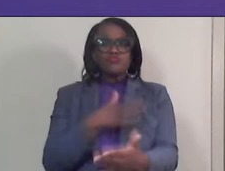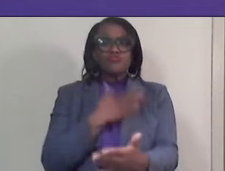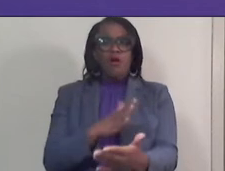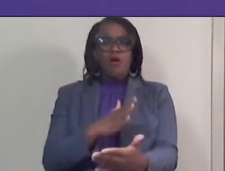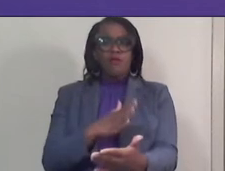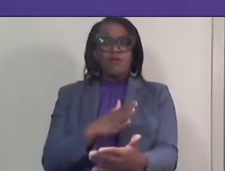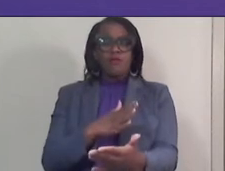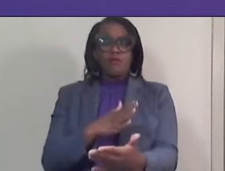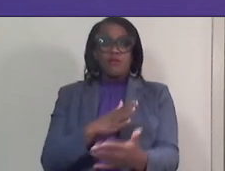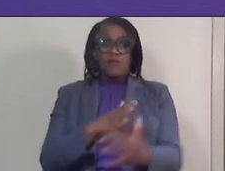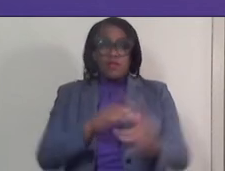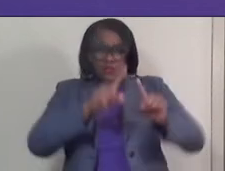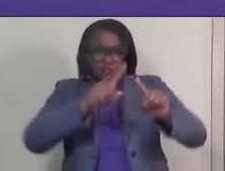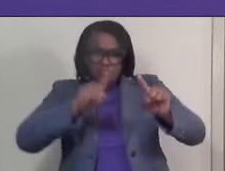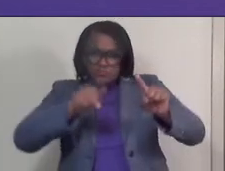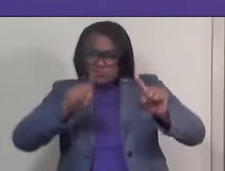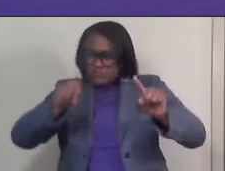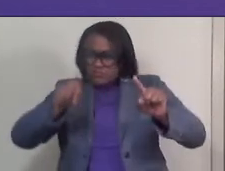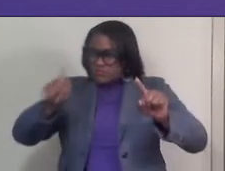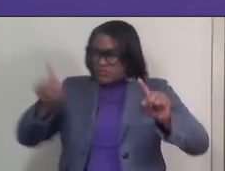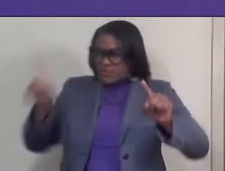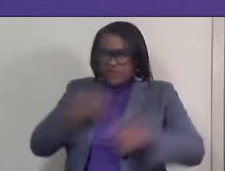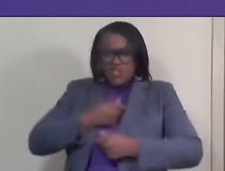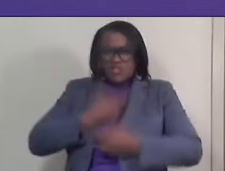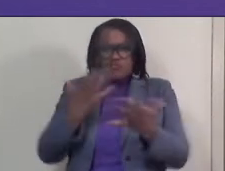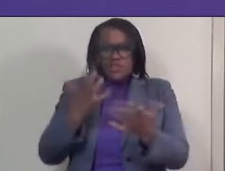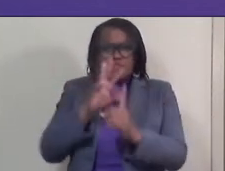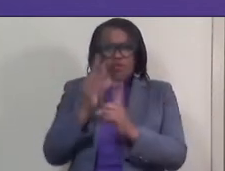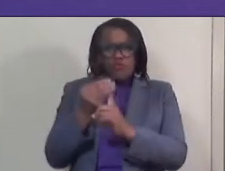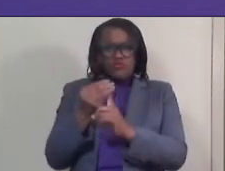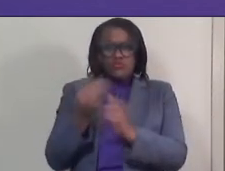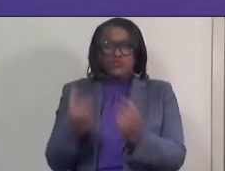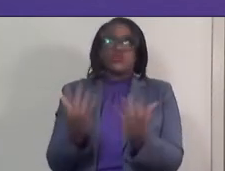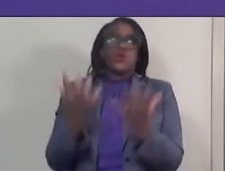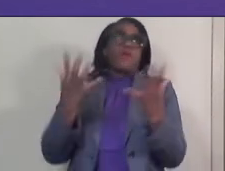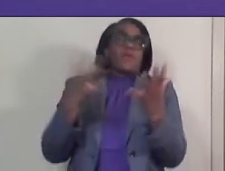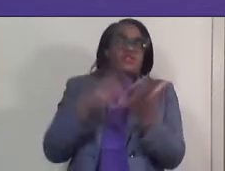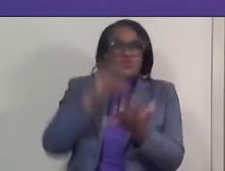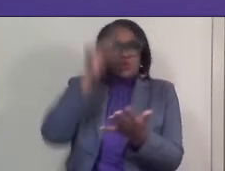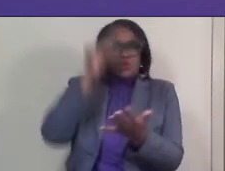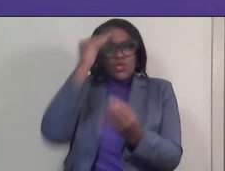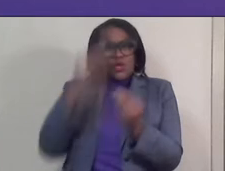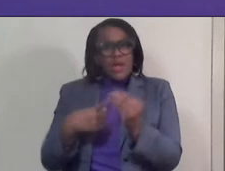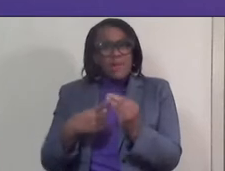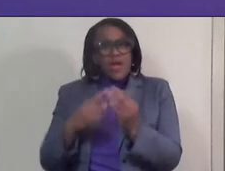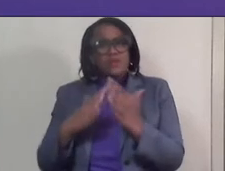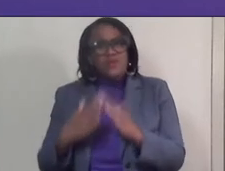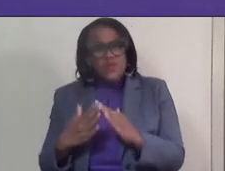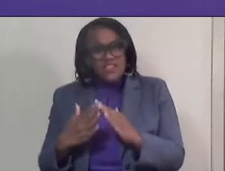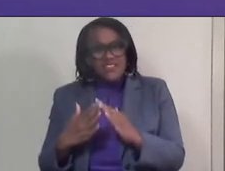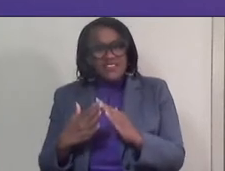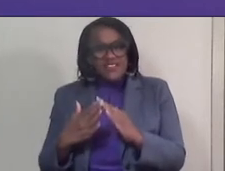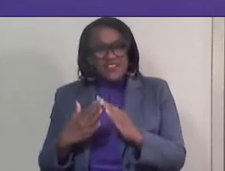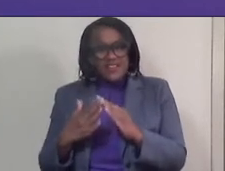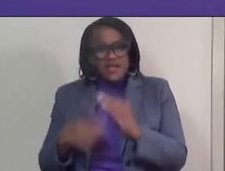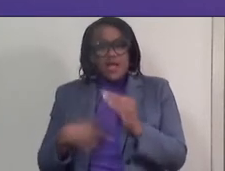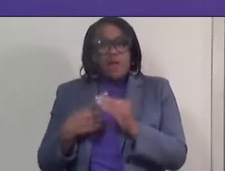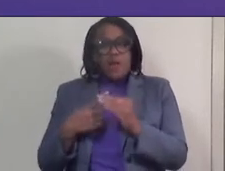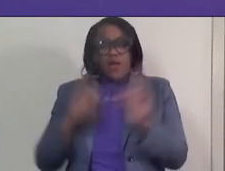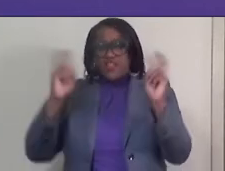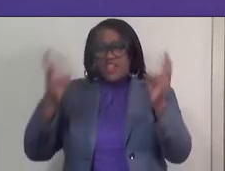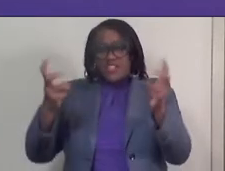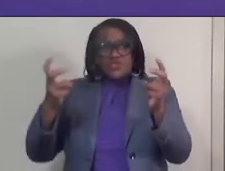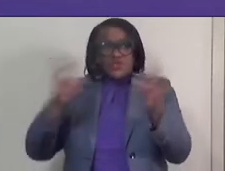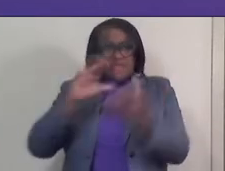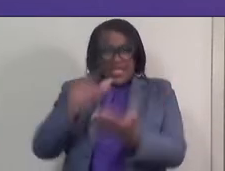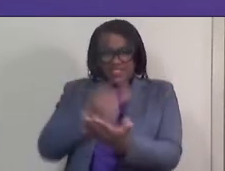types of expressive culture, there is so much to learn about community and about the issues at the